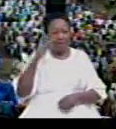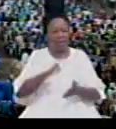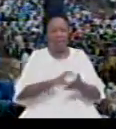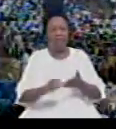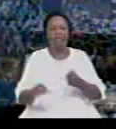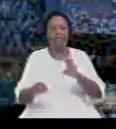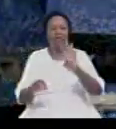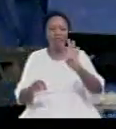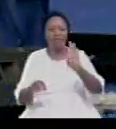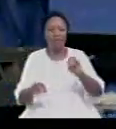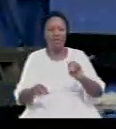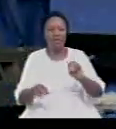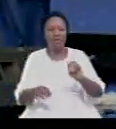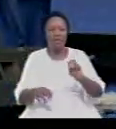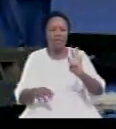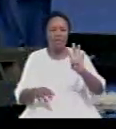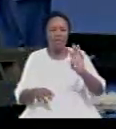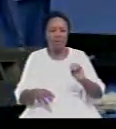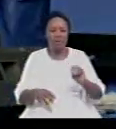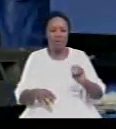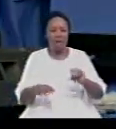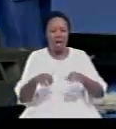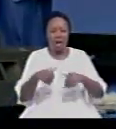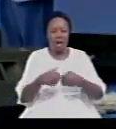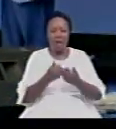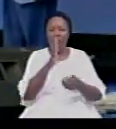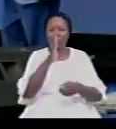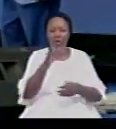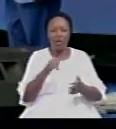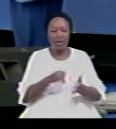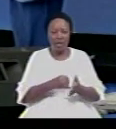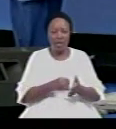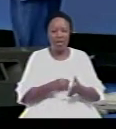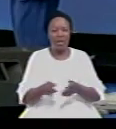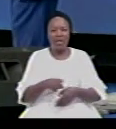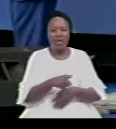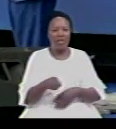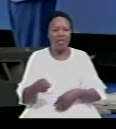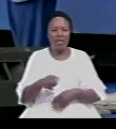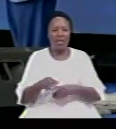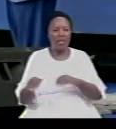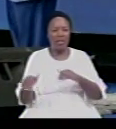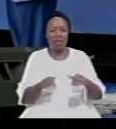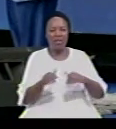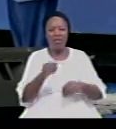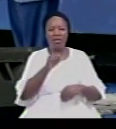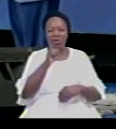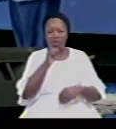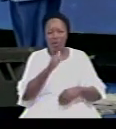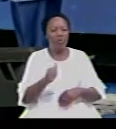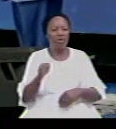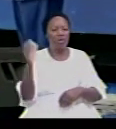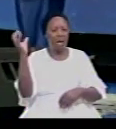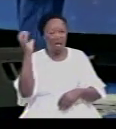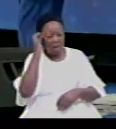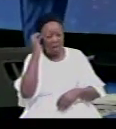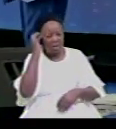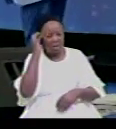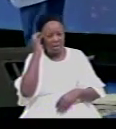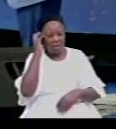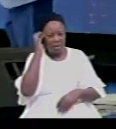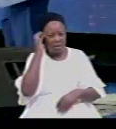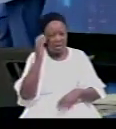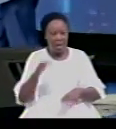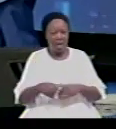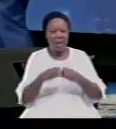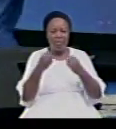In verse 40, how be it, they did not hearken. How many